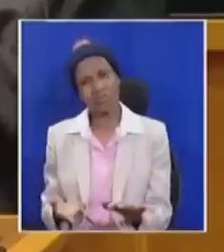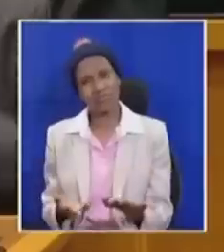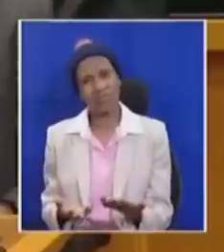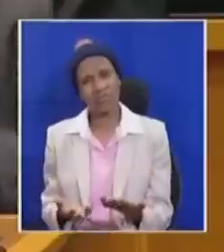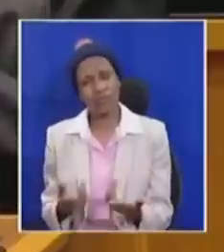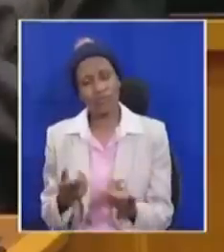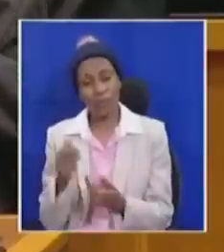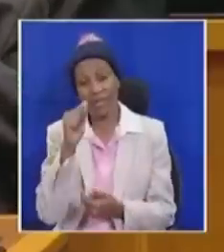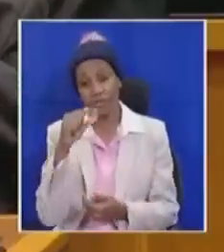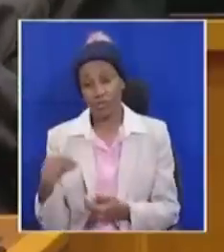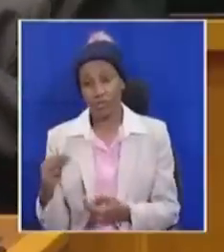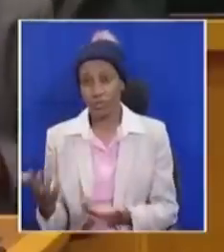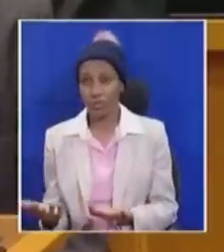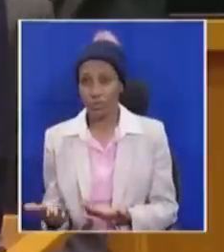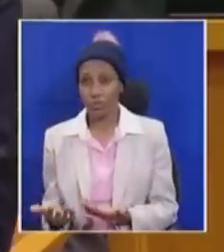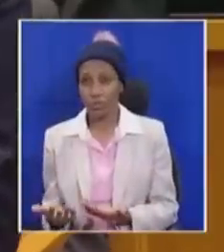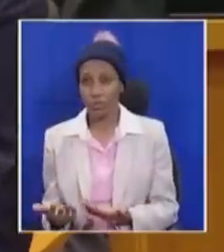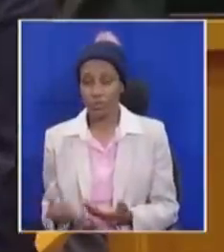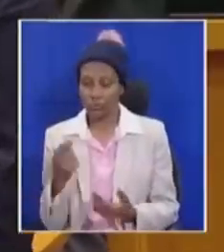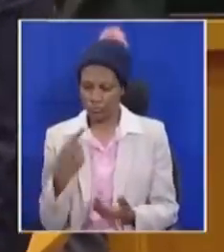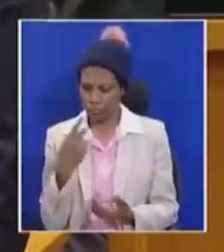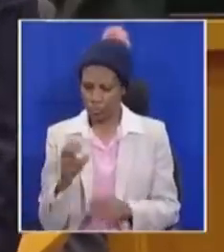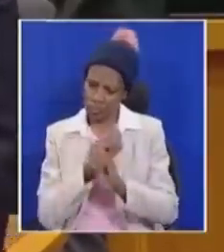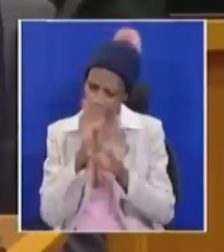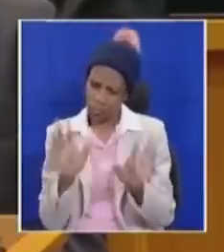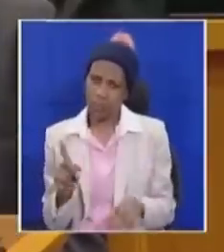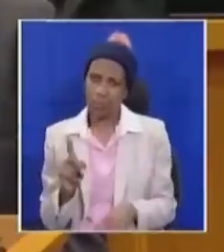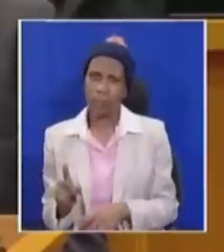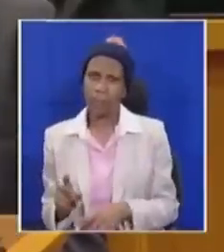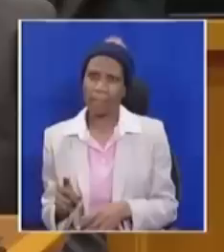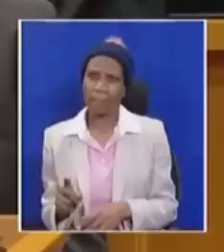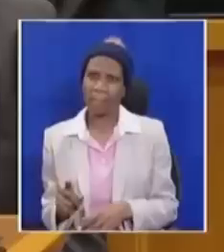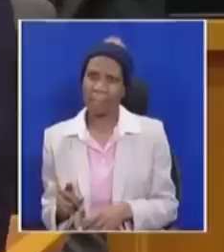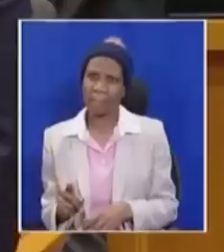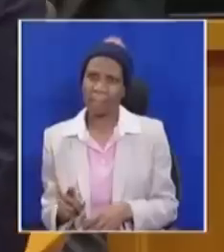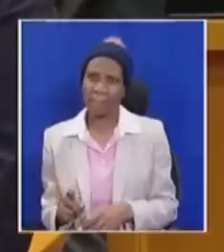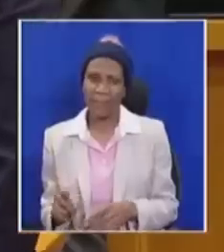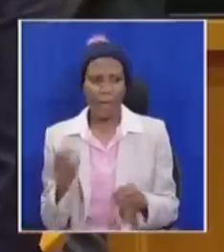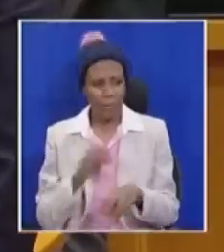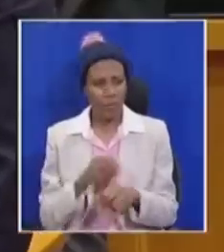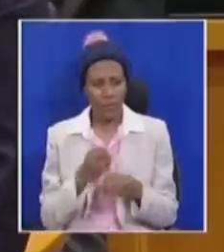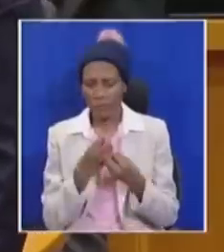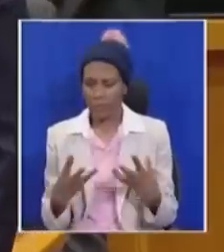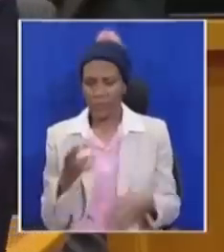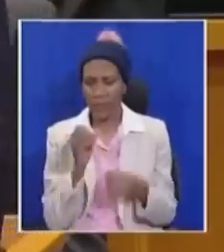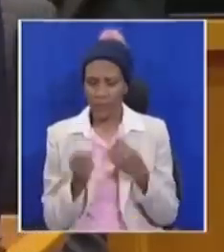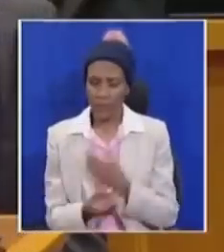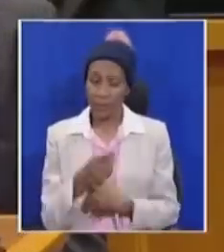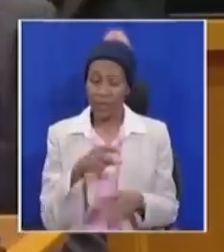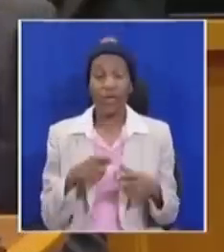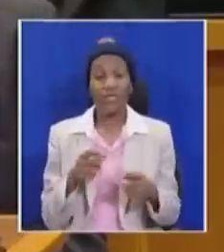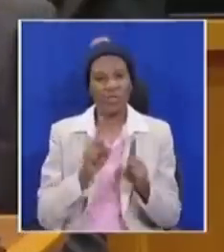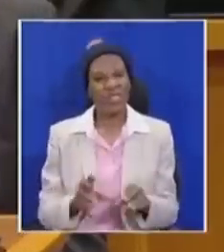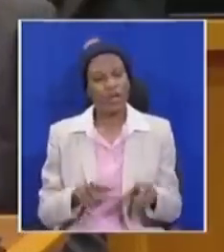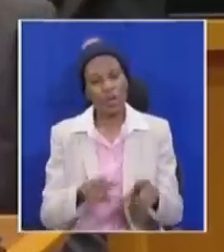Auditor General. And what it shows very clearly is that the dysfunctions, many of which you mentioned today, particularly at local government